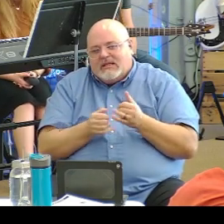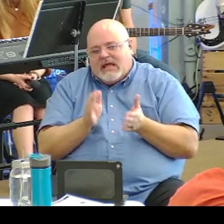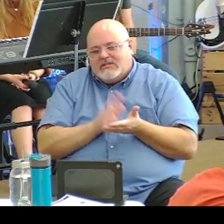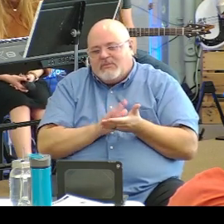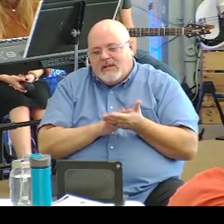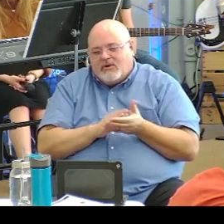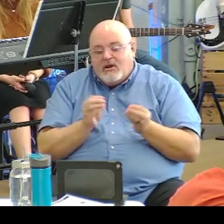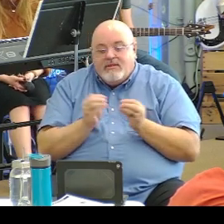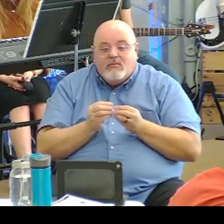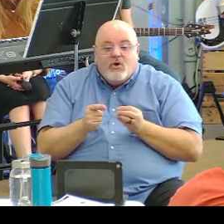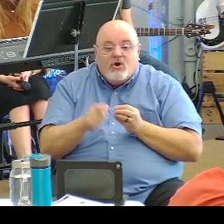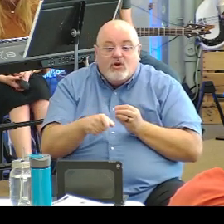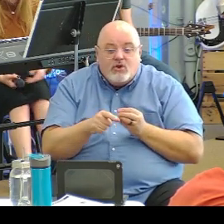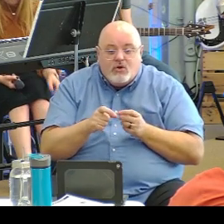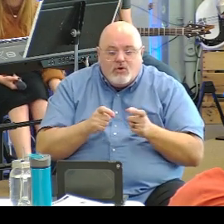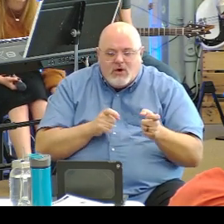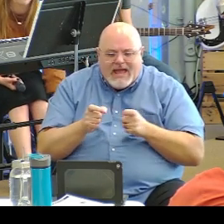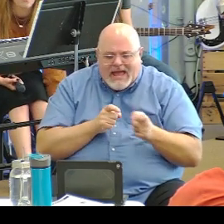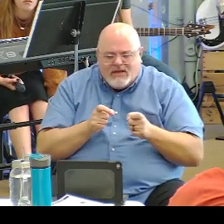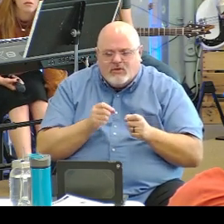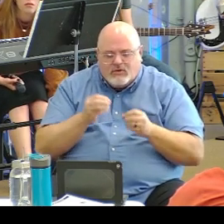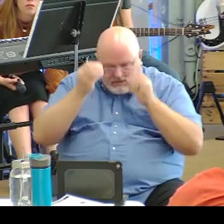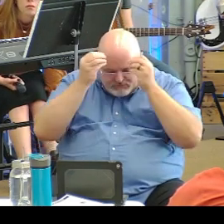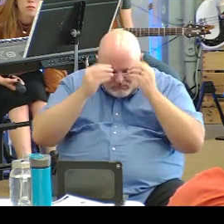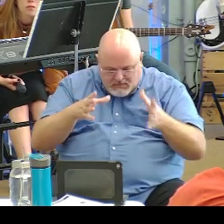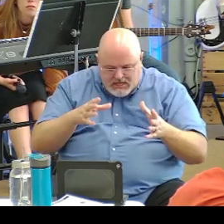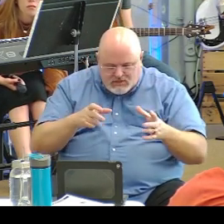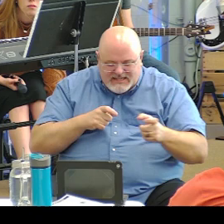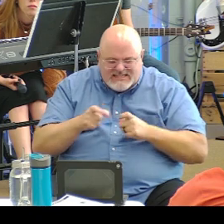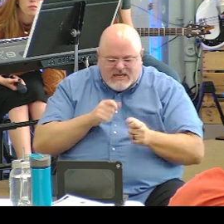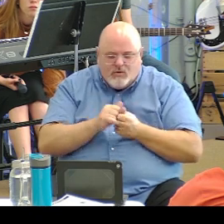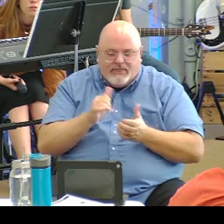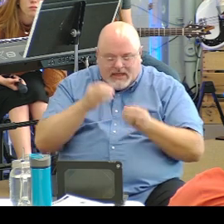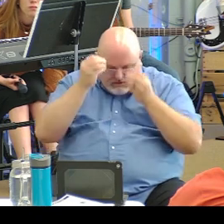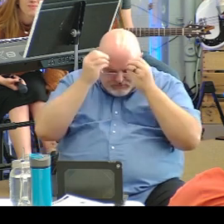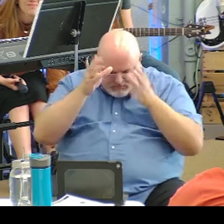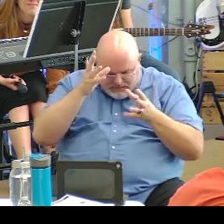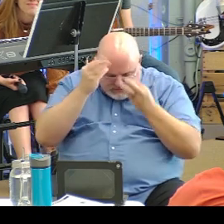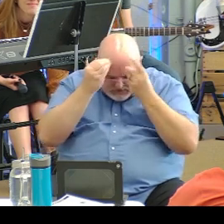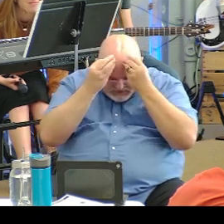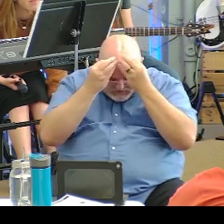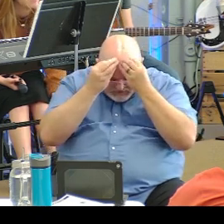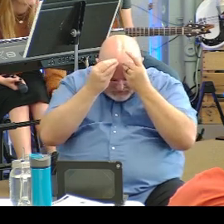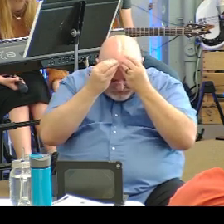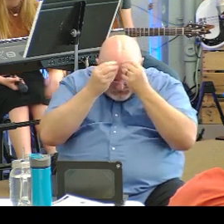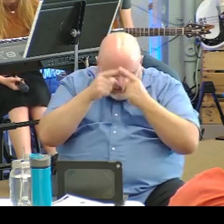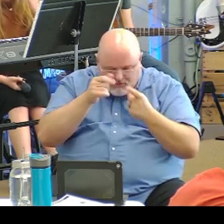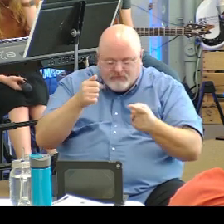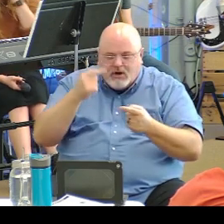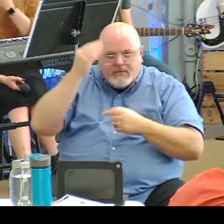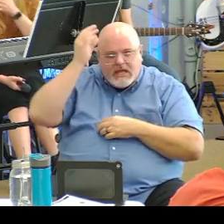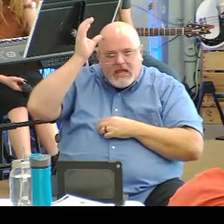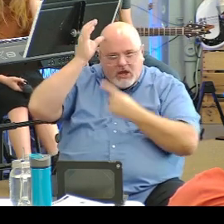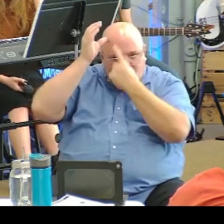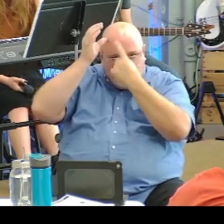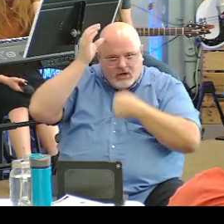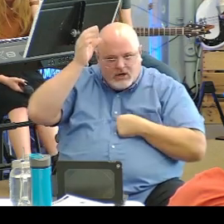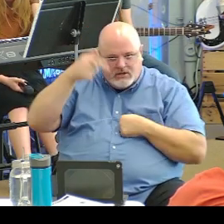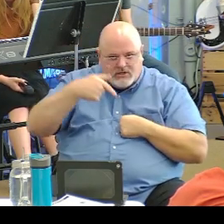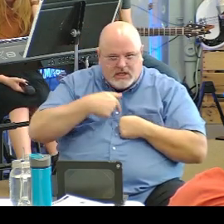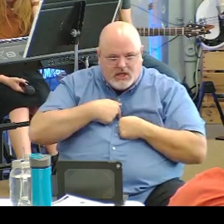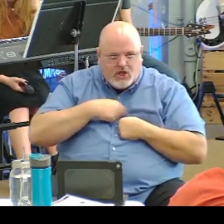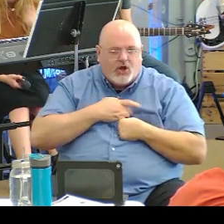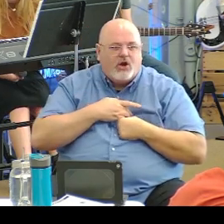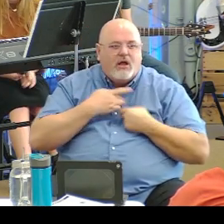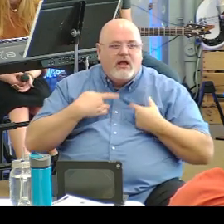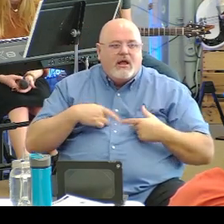more you handle information, the more you deal with information, the more you process the information, the more it goes from here to here, right? And it really